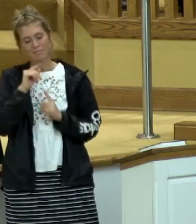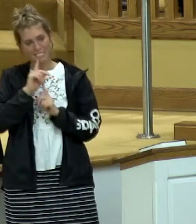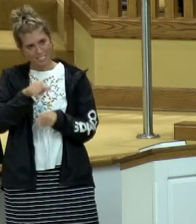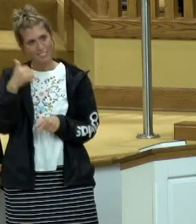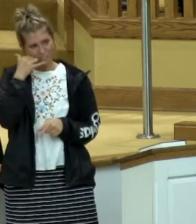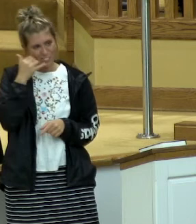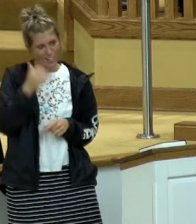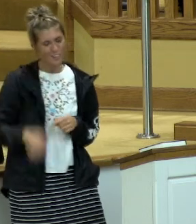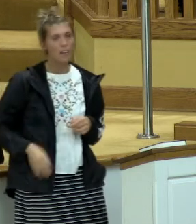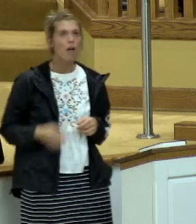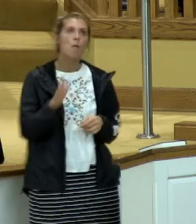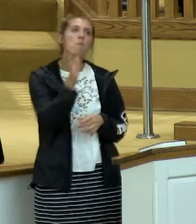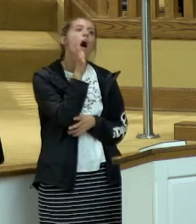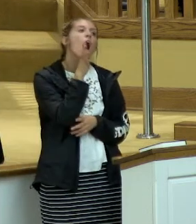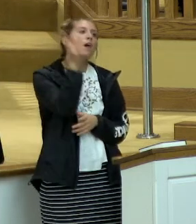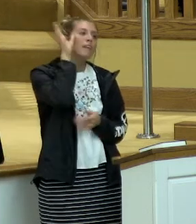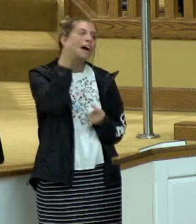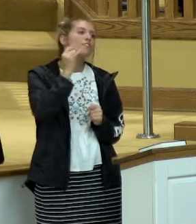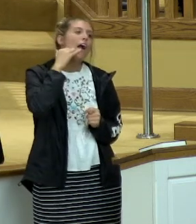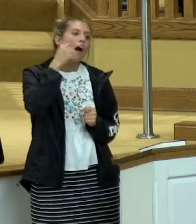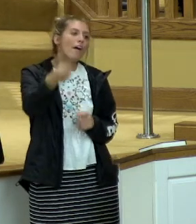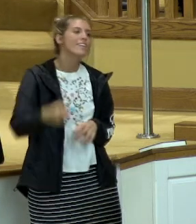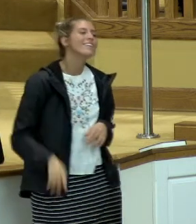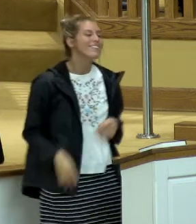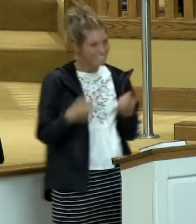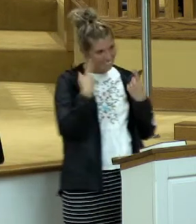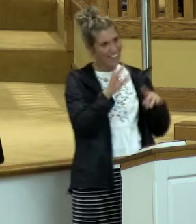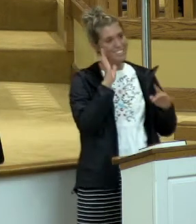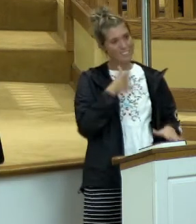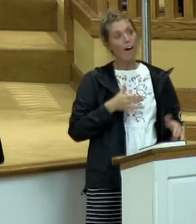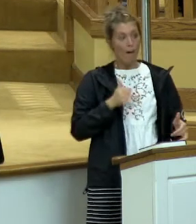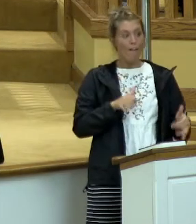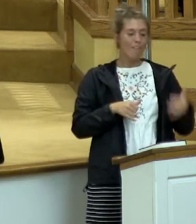answer her phone. Yeah, mom, dad's trying to call you, right?